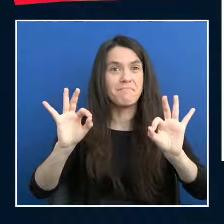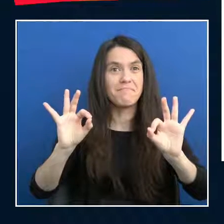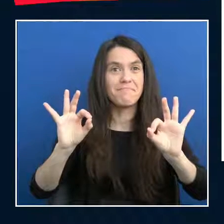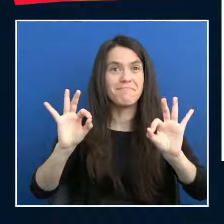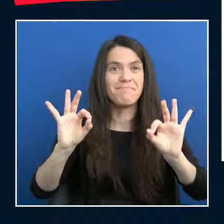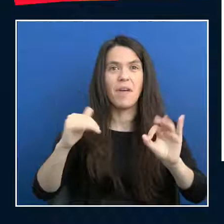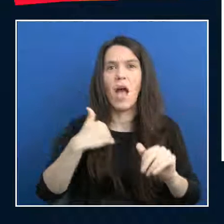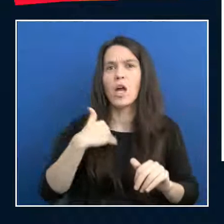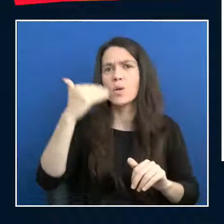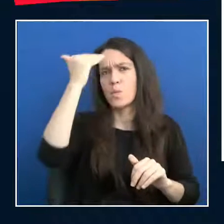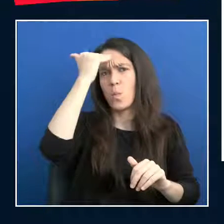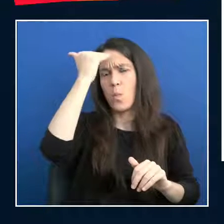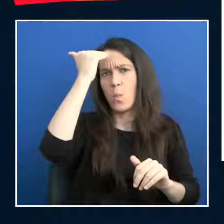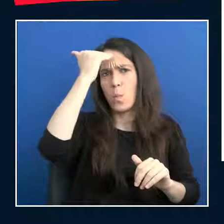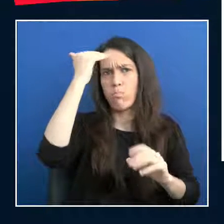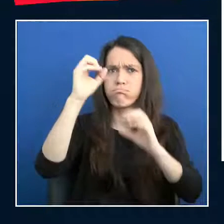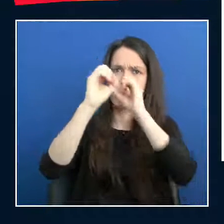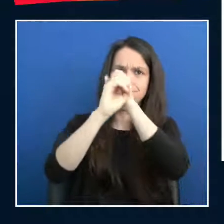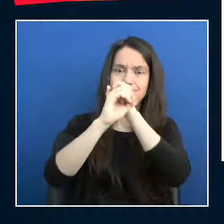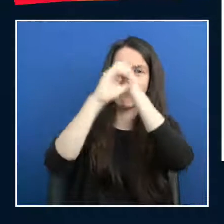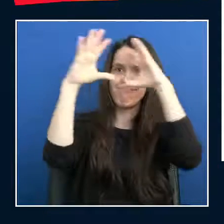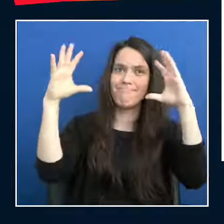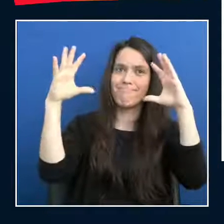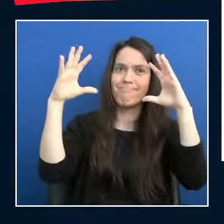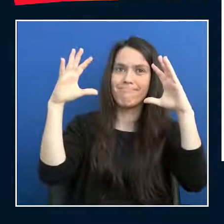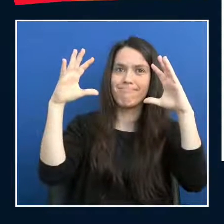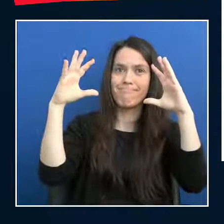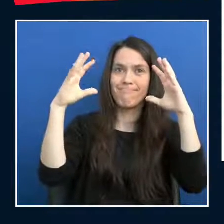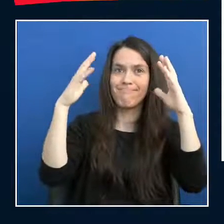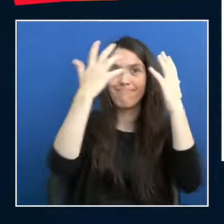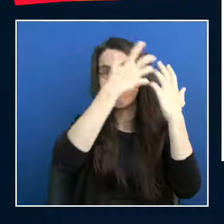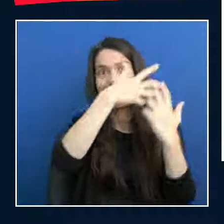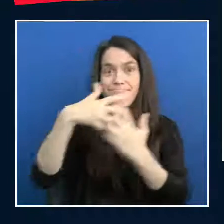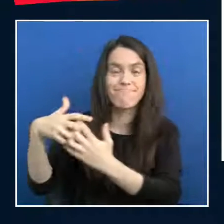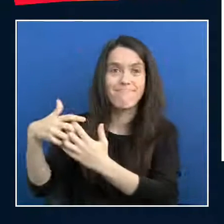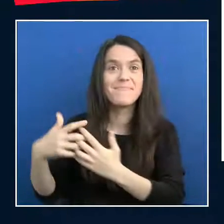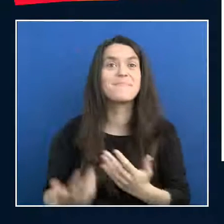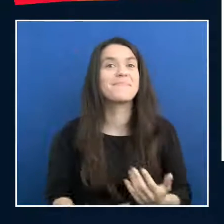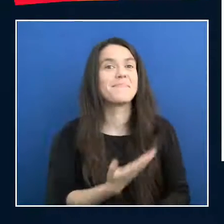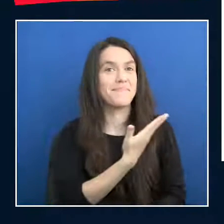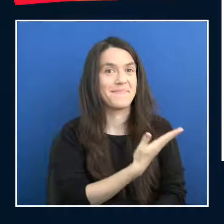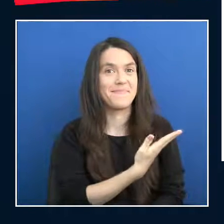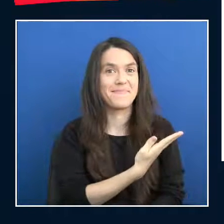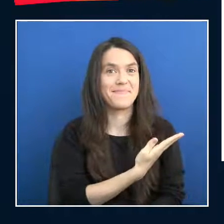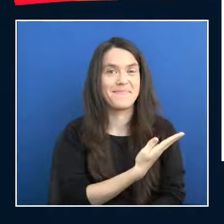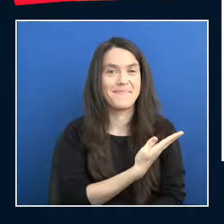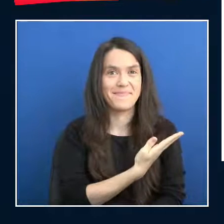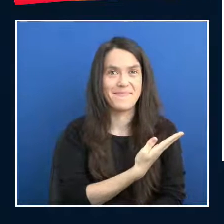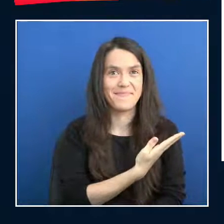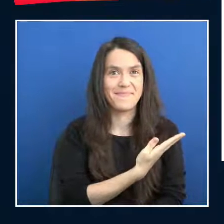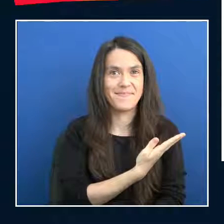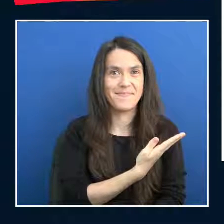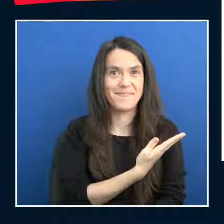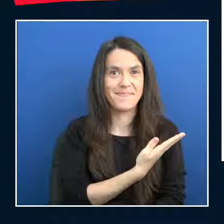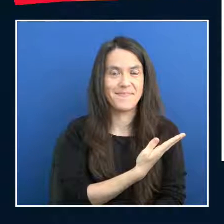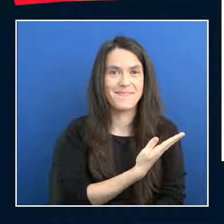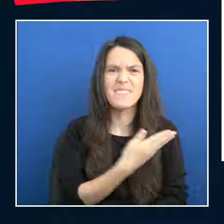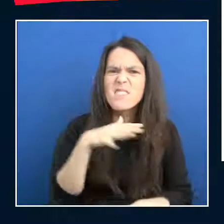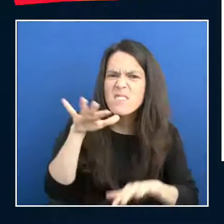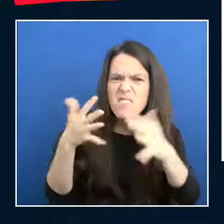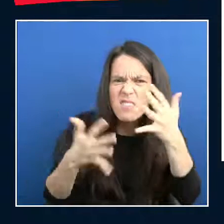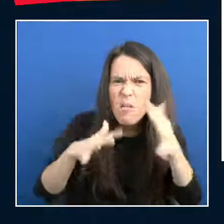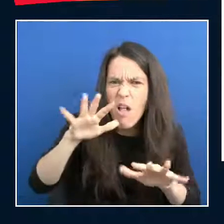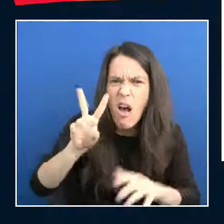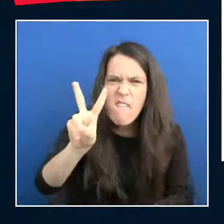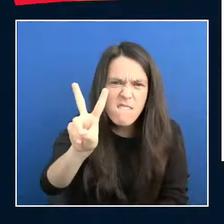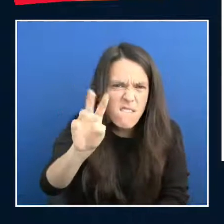this concept. Haven't we used that before? Yes, probably with VMs, but they're not the same. So if we have a